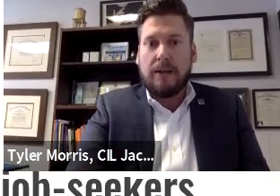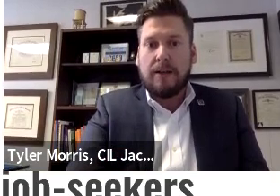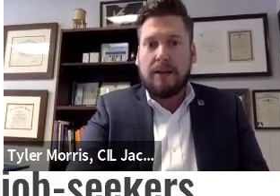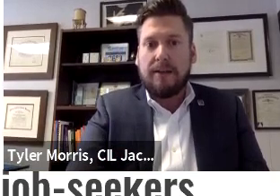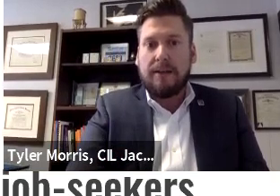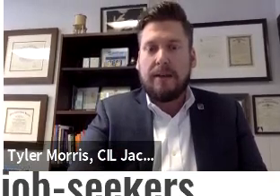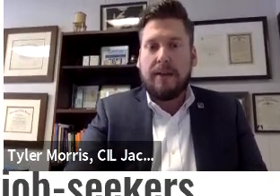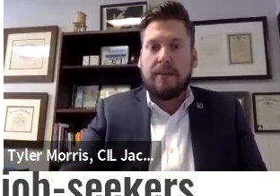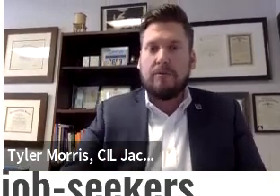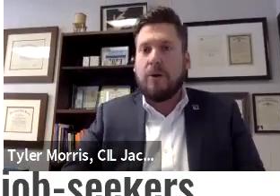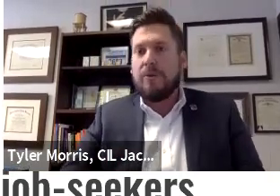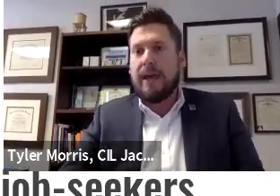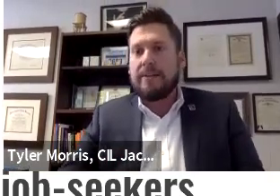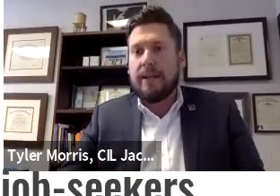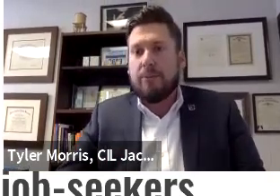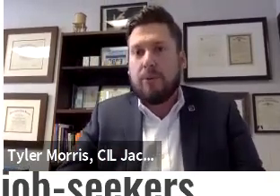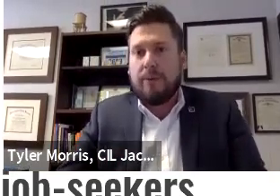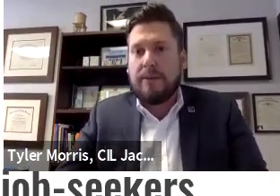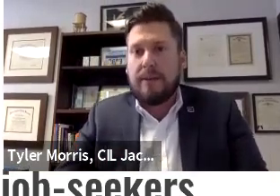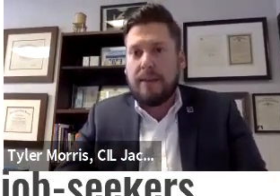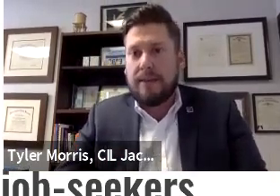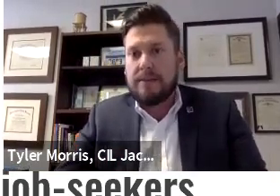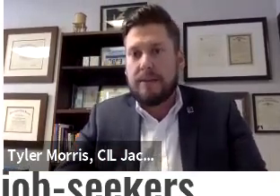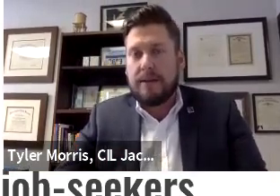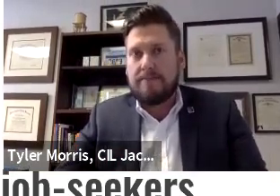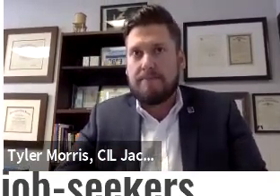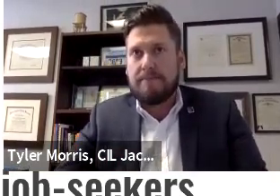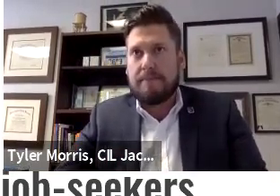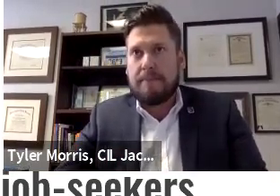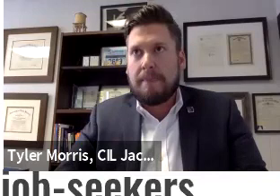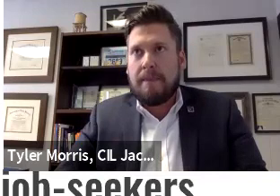call know that employment is